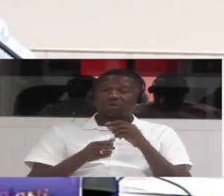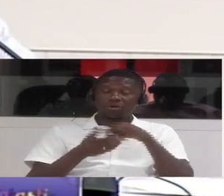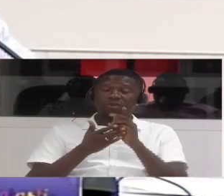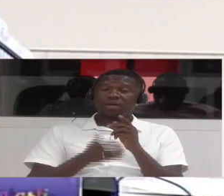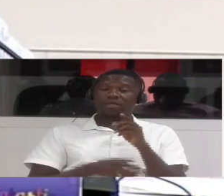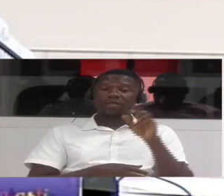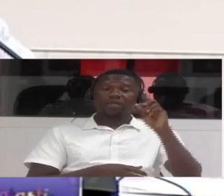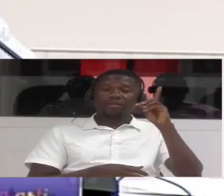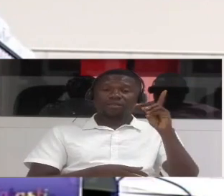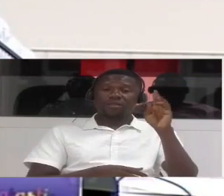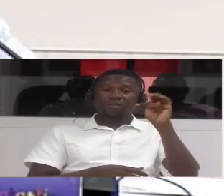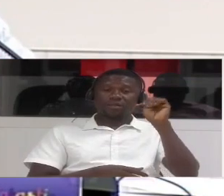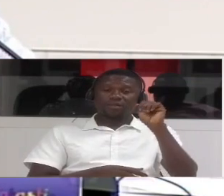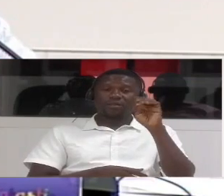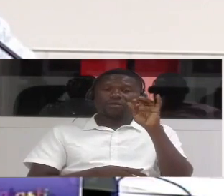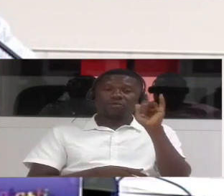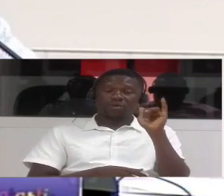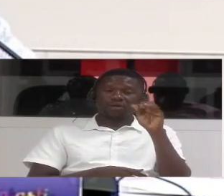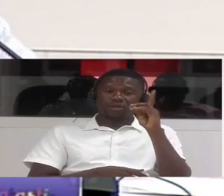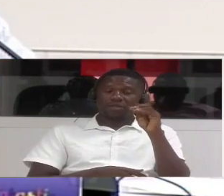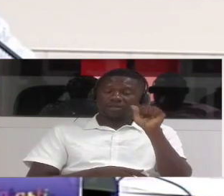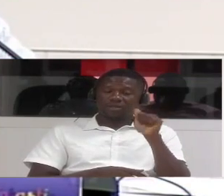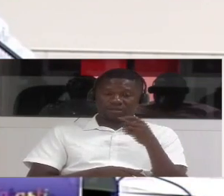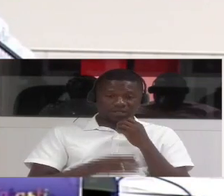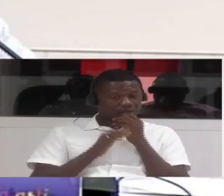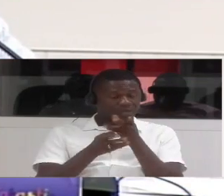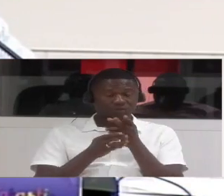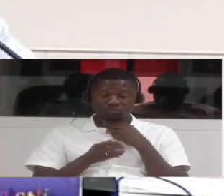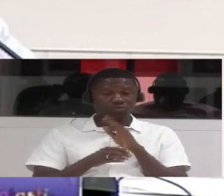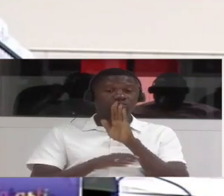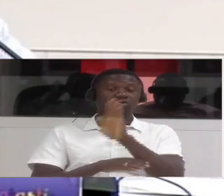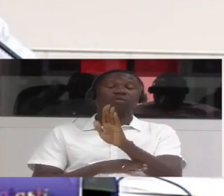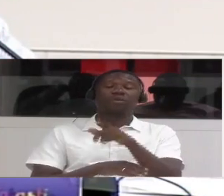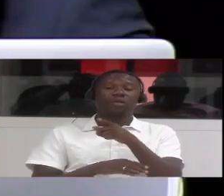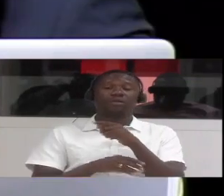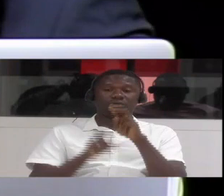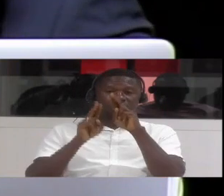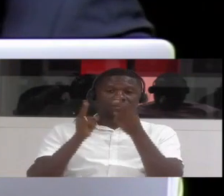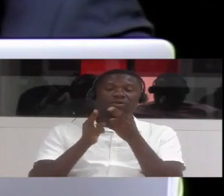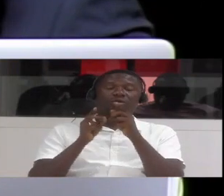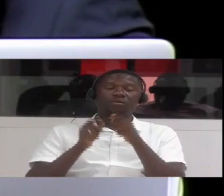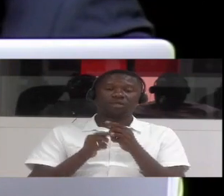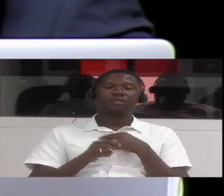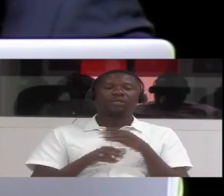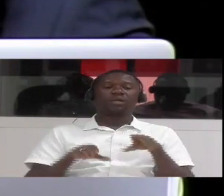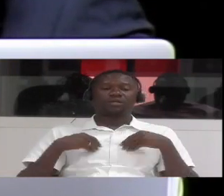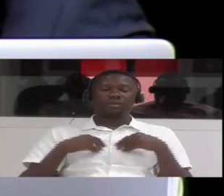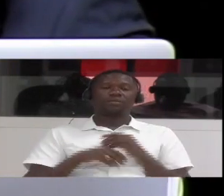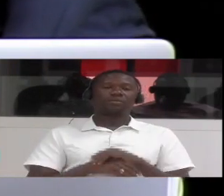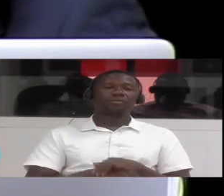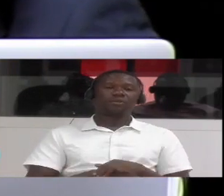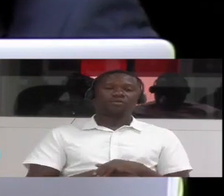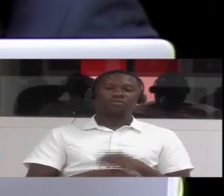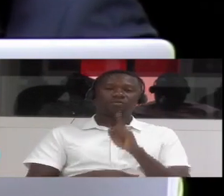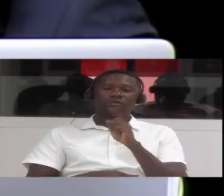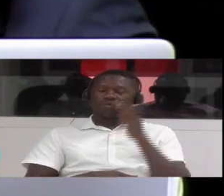they told him to stop that column, and then he complied. From what you know, what